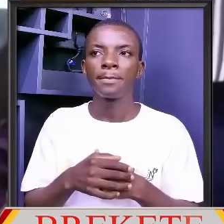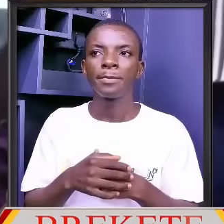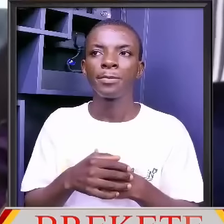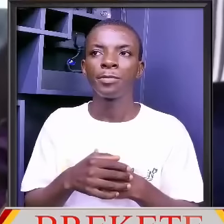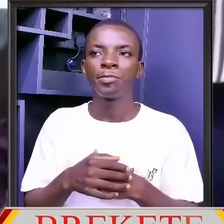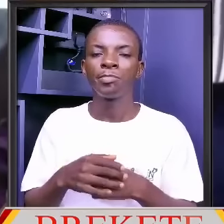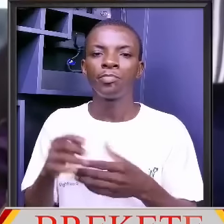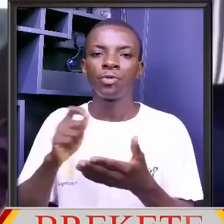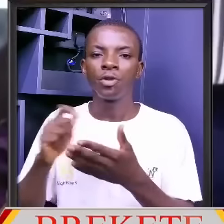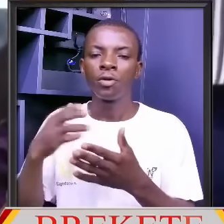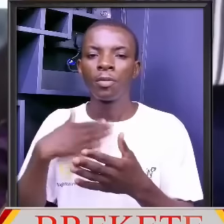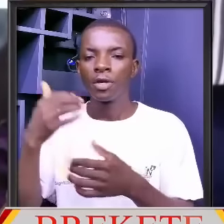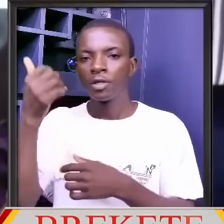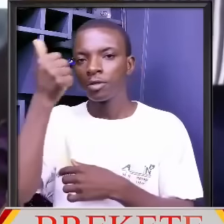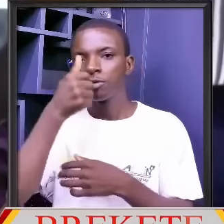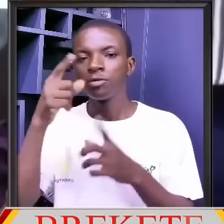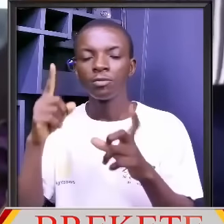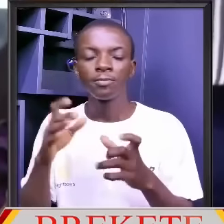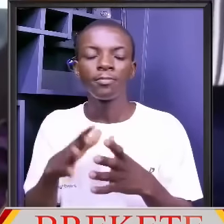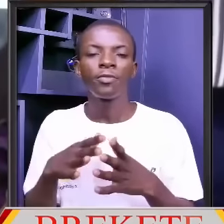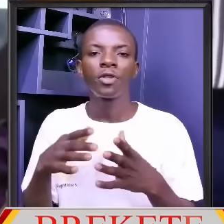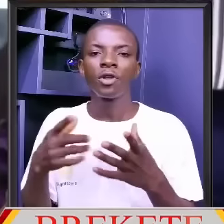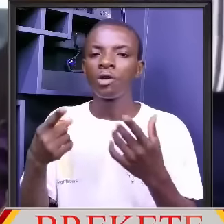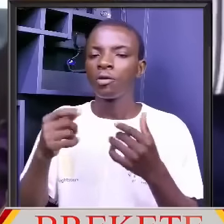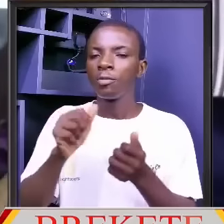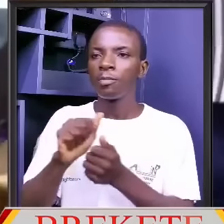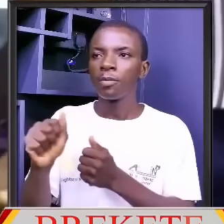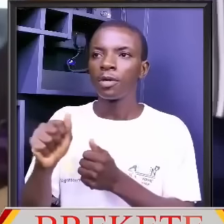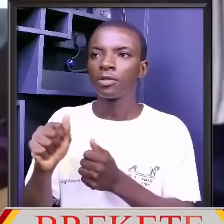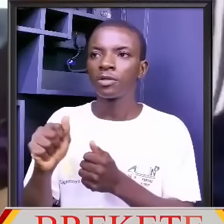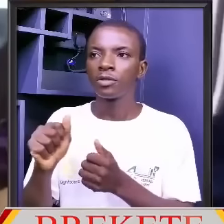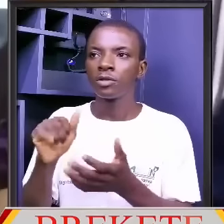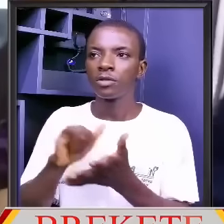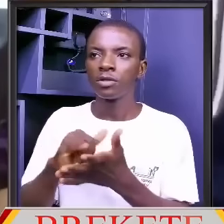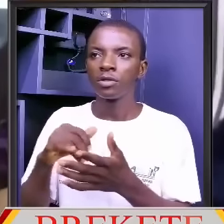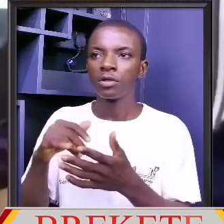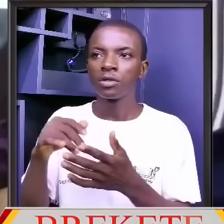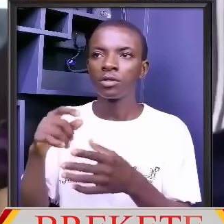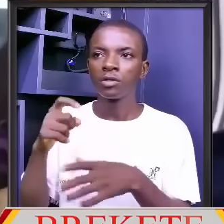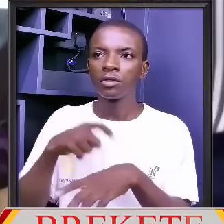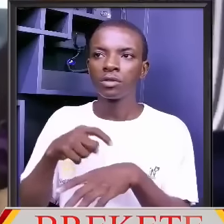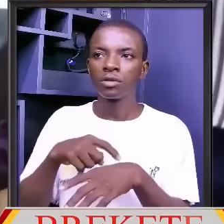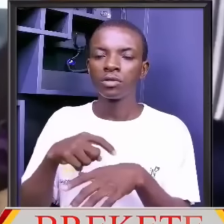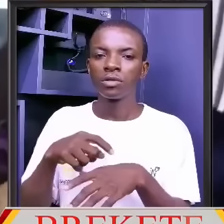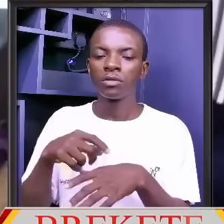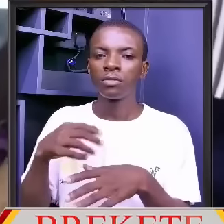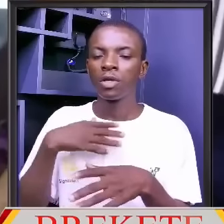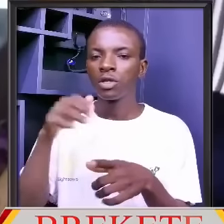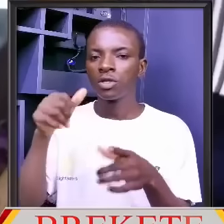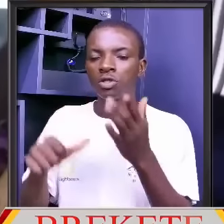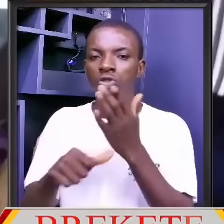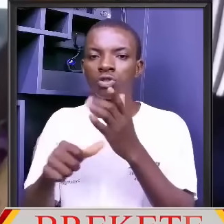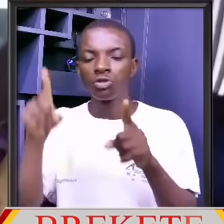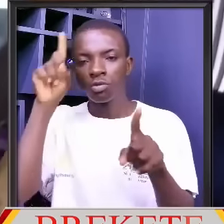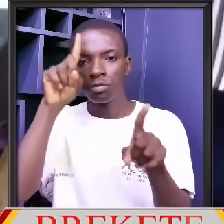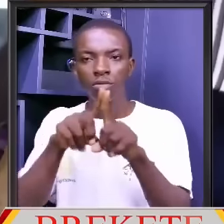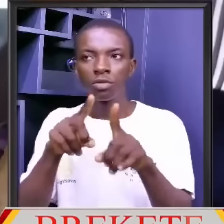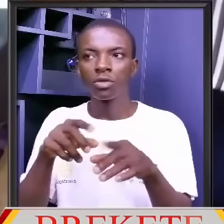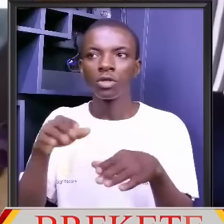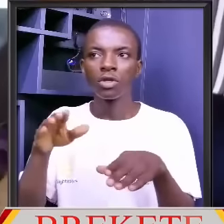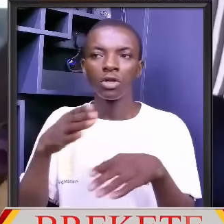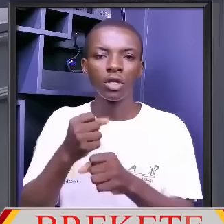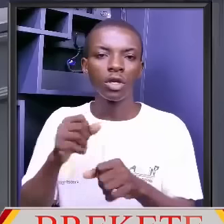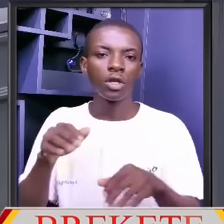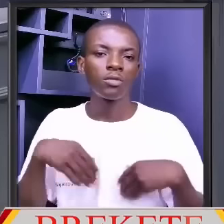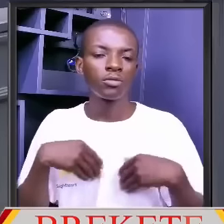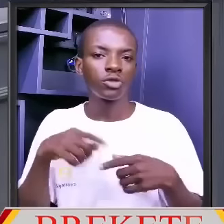address. I can't write my senior WAEC. I can't pass. That time my senior brother did for Auchi. I come for admission